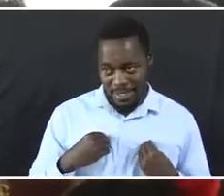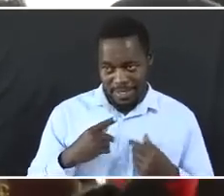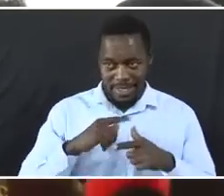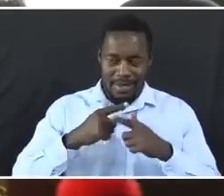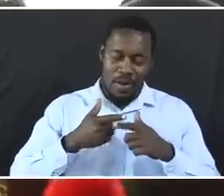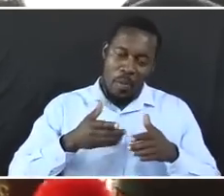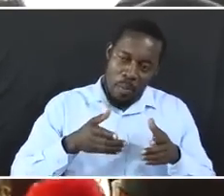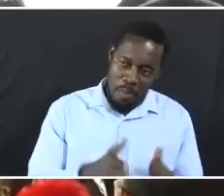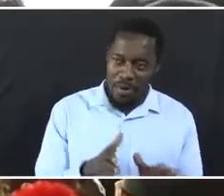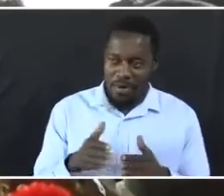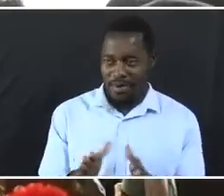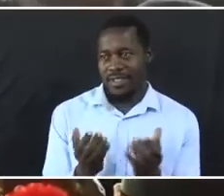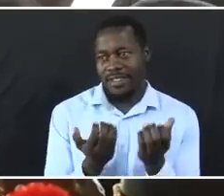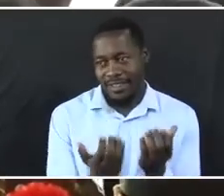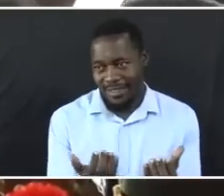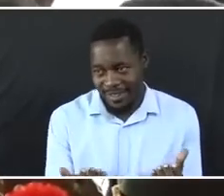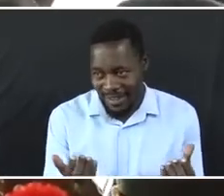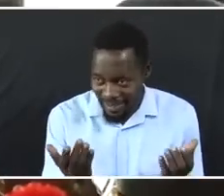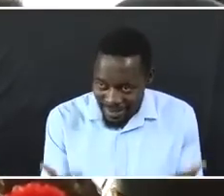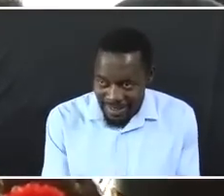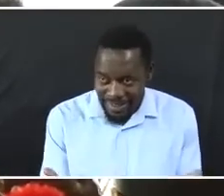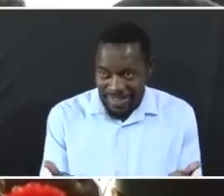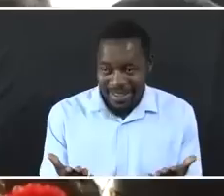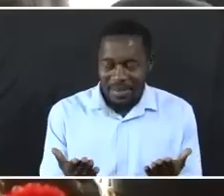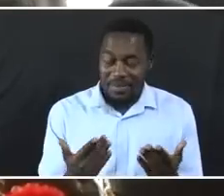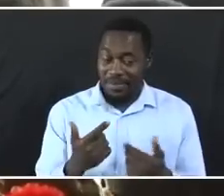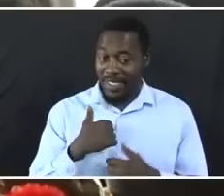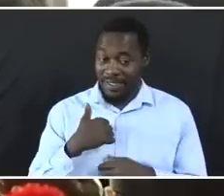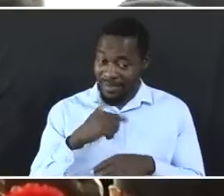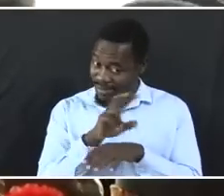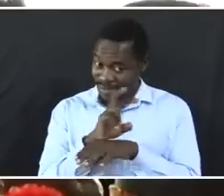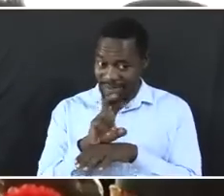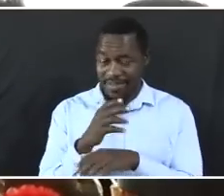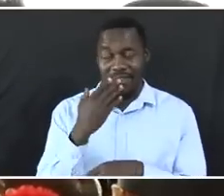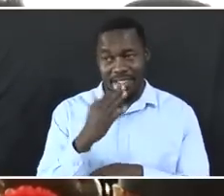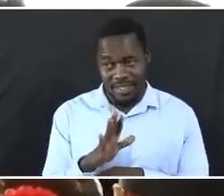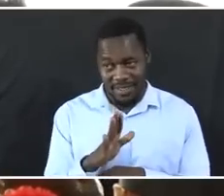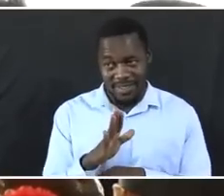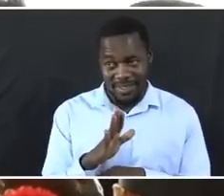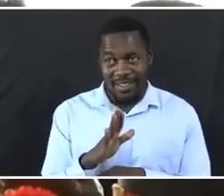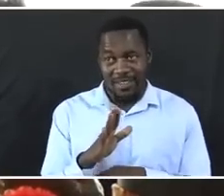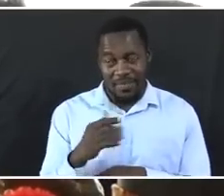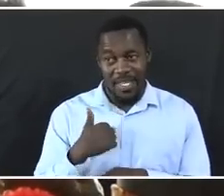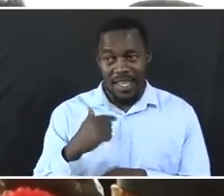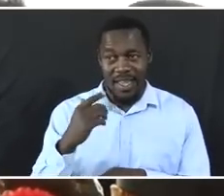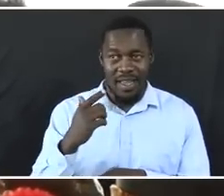I wondered, in my observations, I've seen